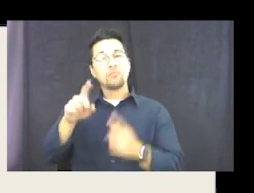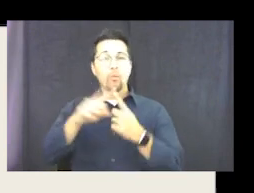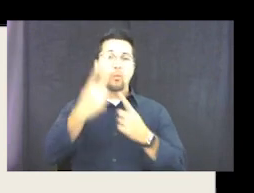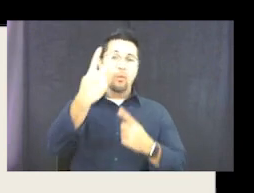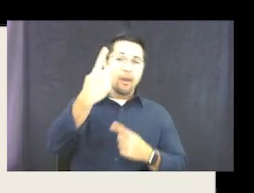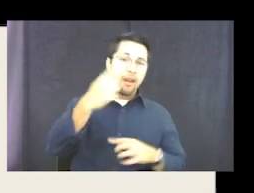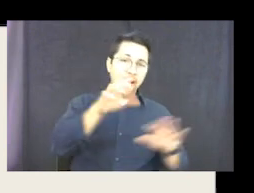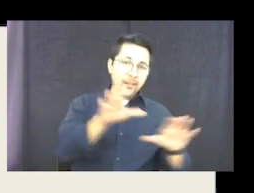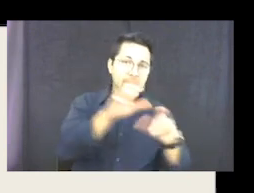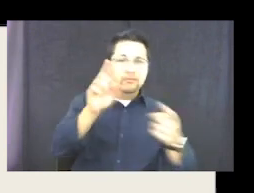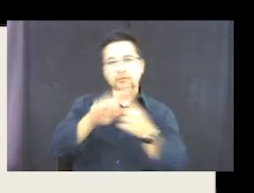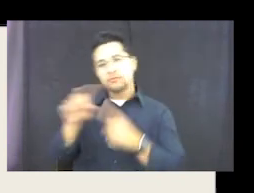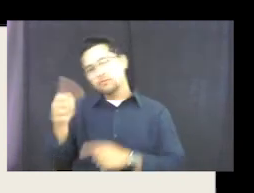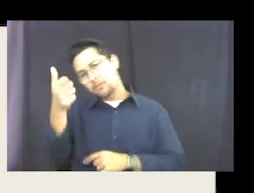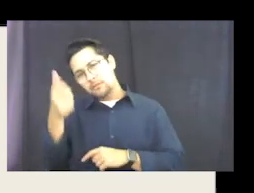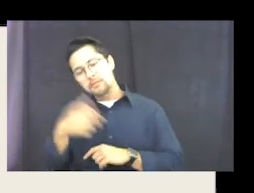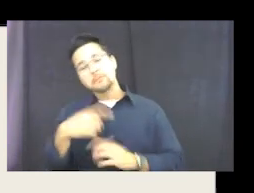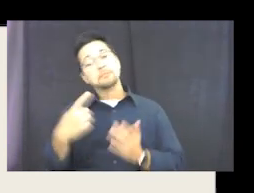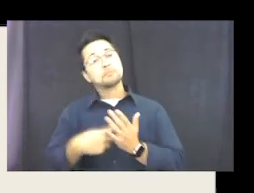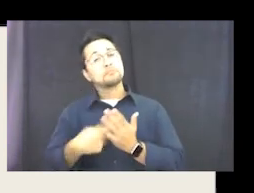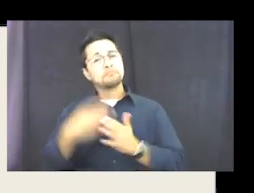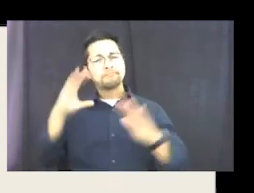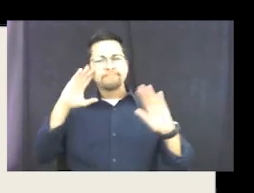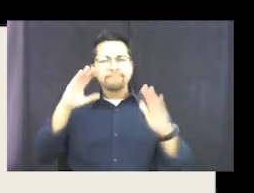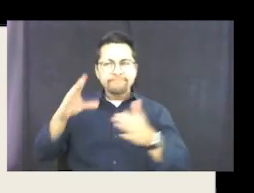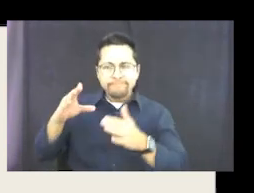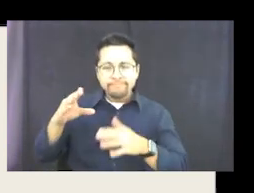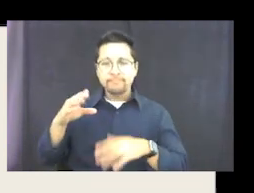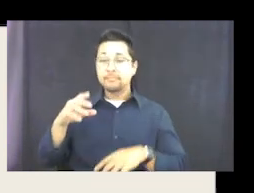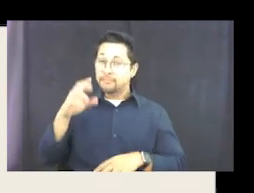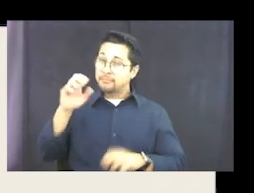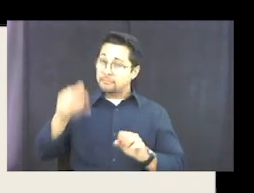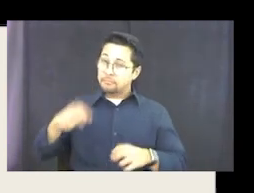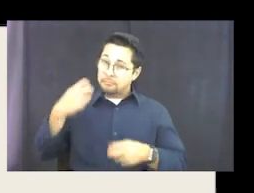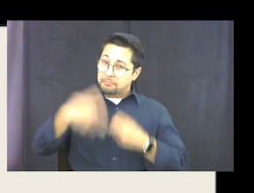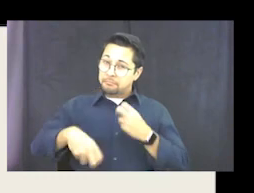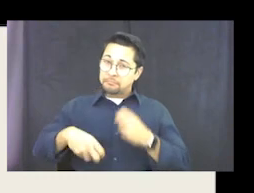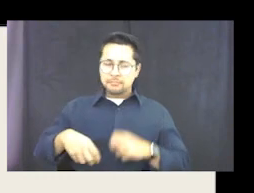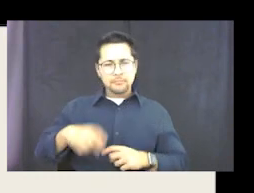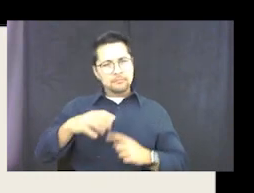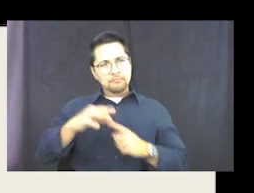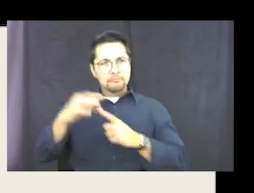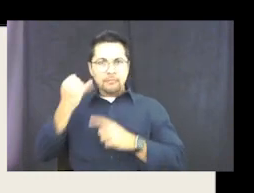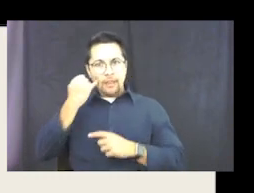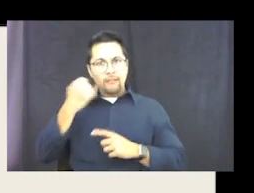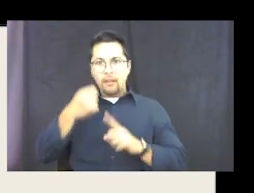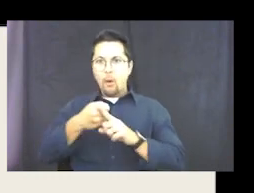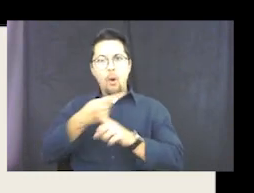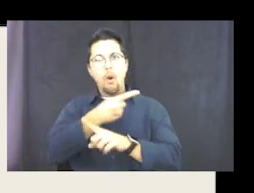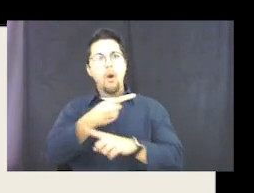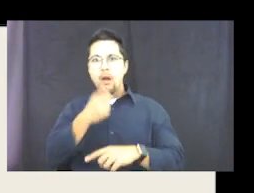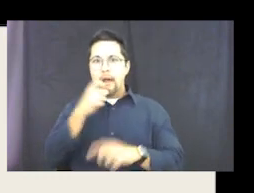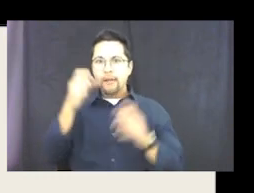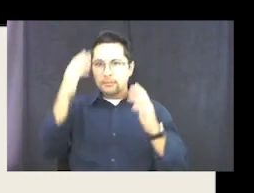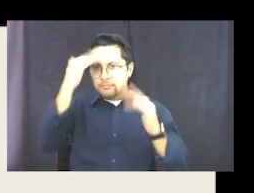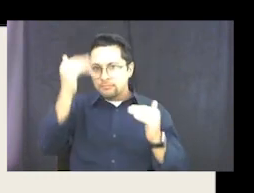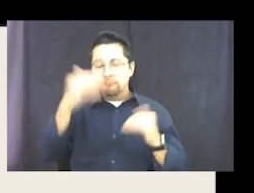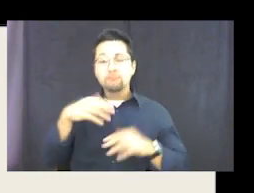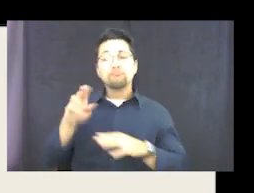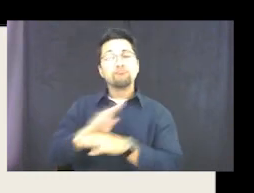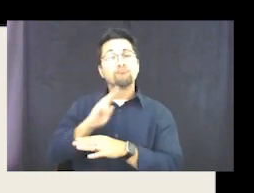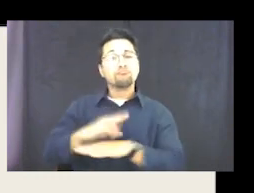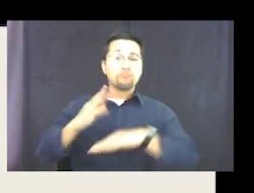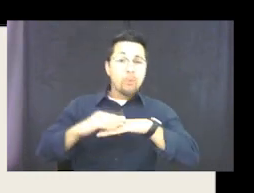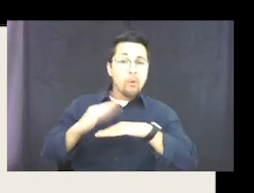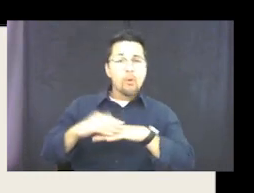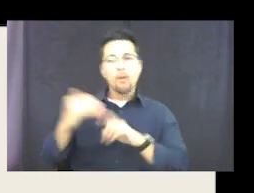to another. Sometimes refocusing our attention can be very difficult, especially if it's unexpected. Using warnings and reminders can be